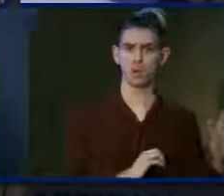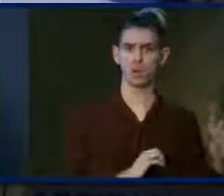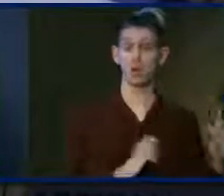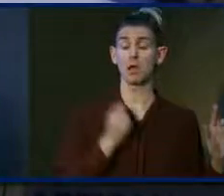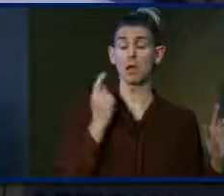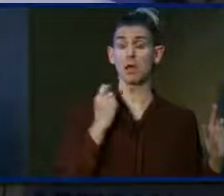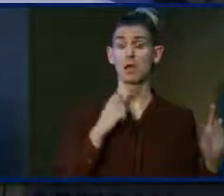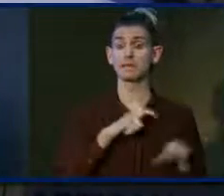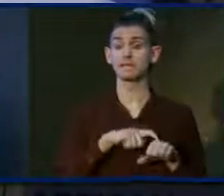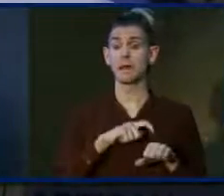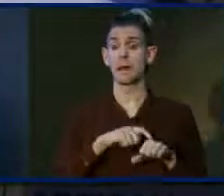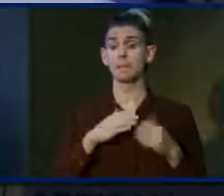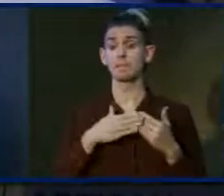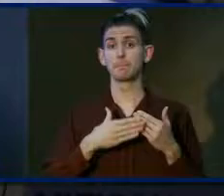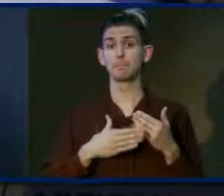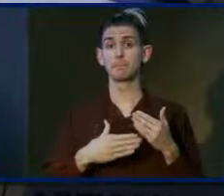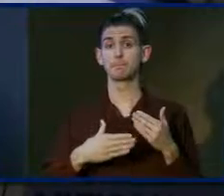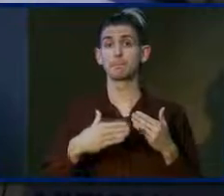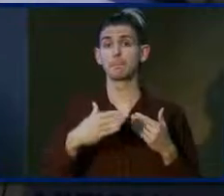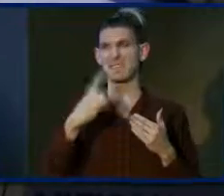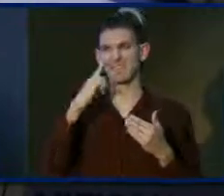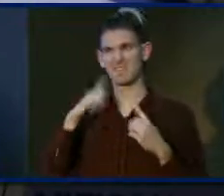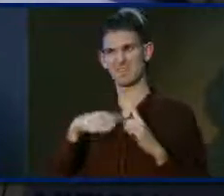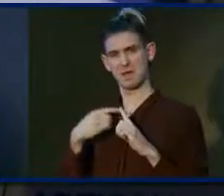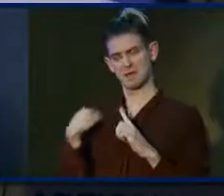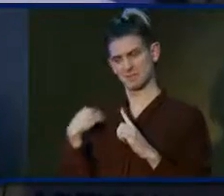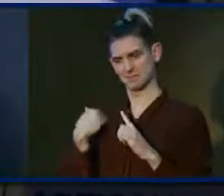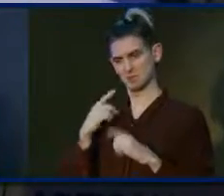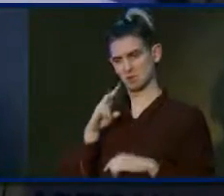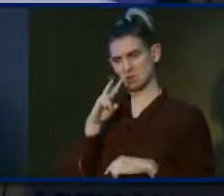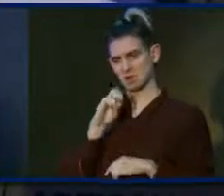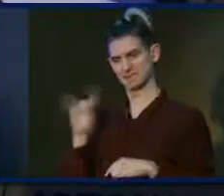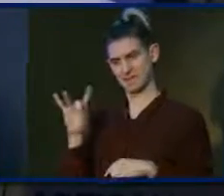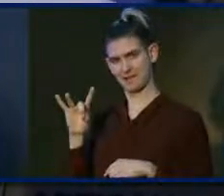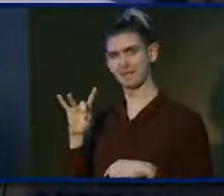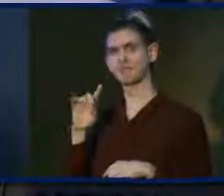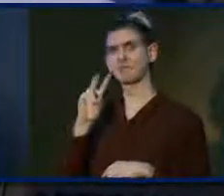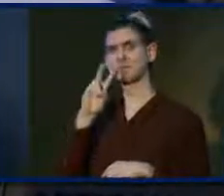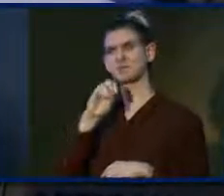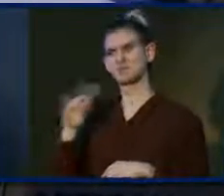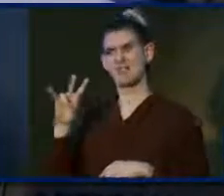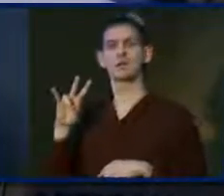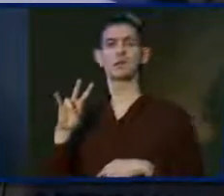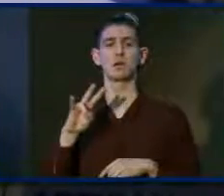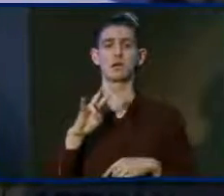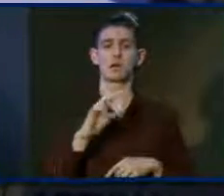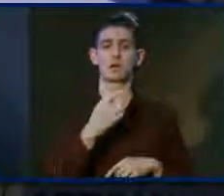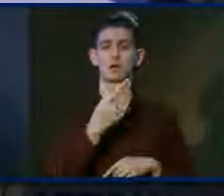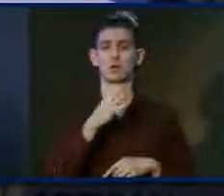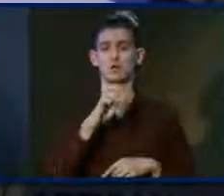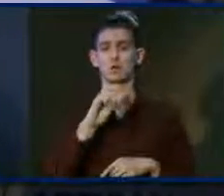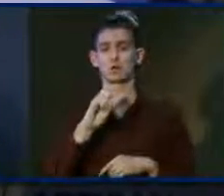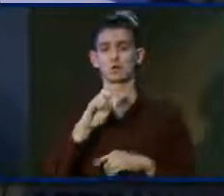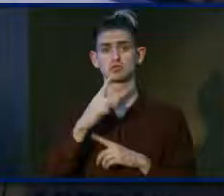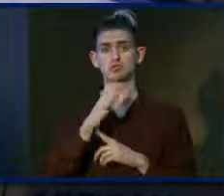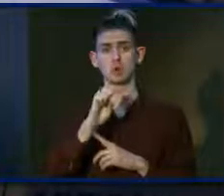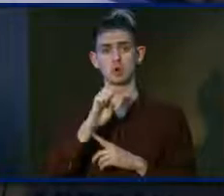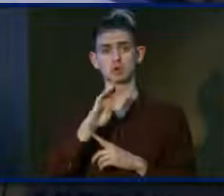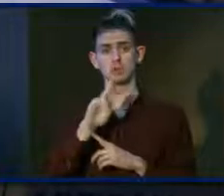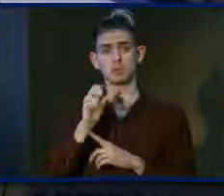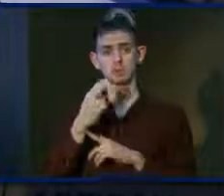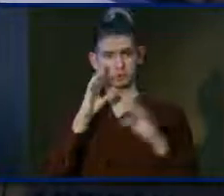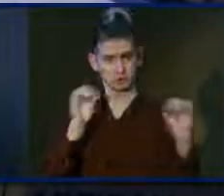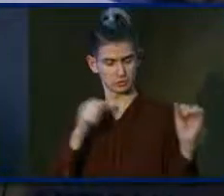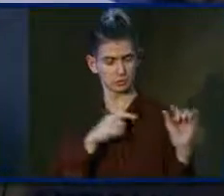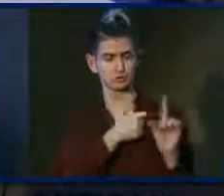elapsed, and if you think about 2008, right, in 2006, 2007, President George W. Bush tried